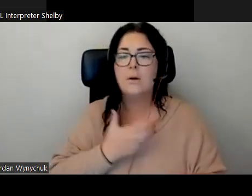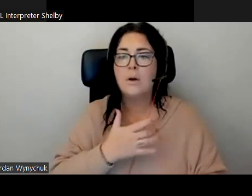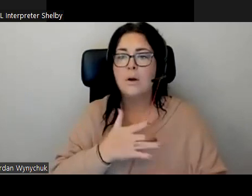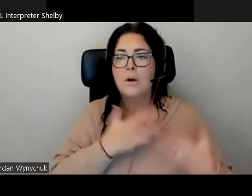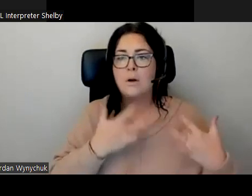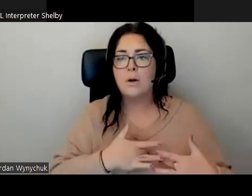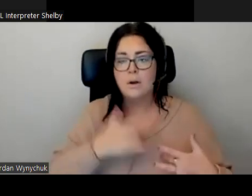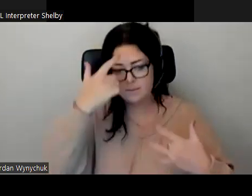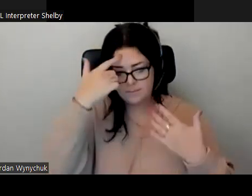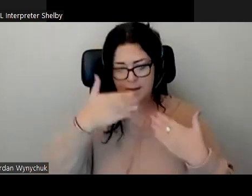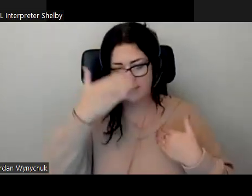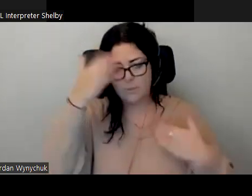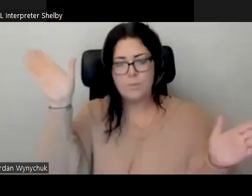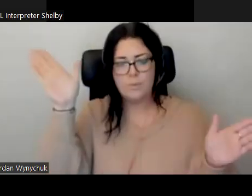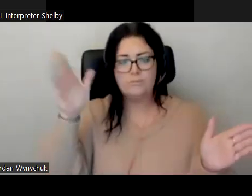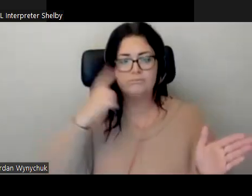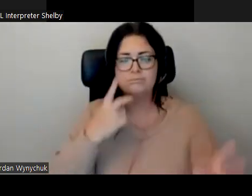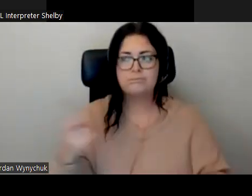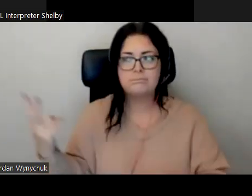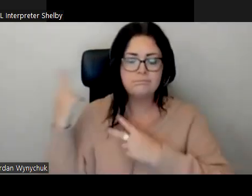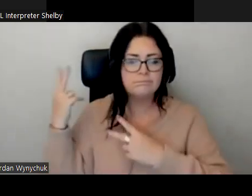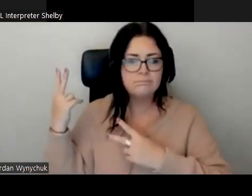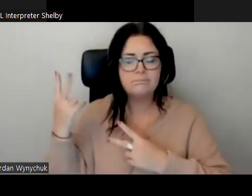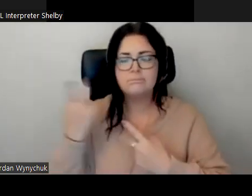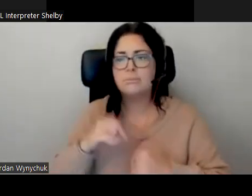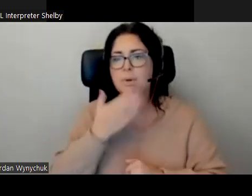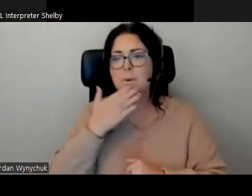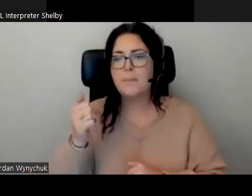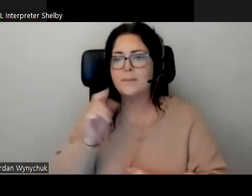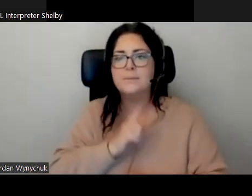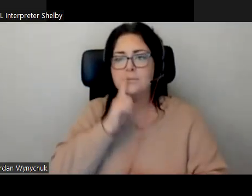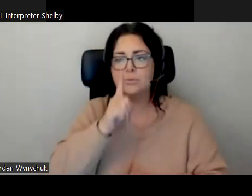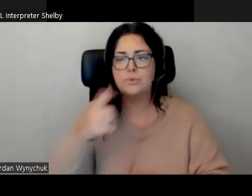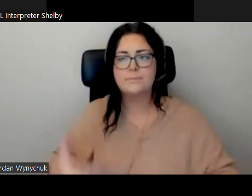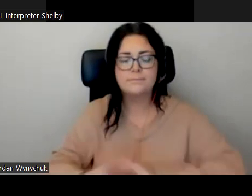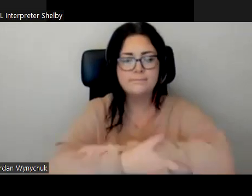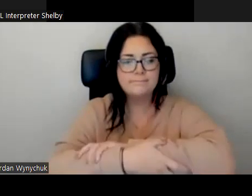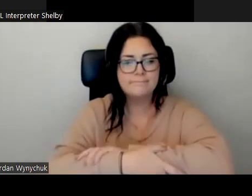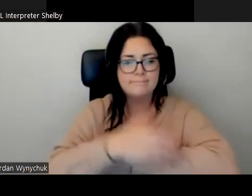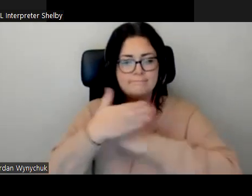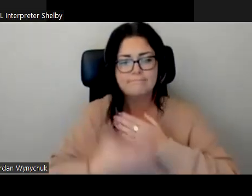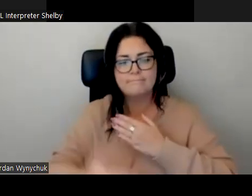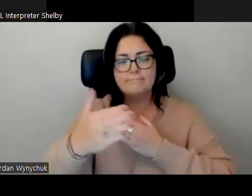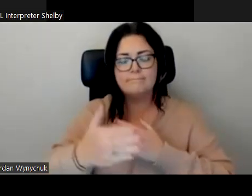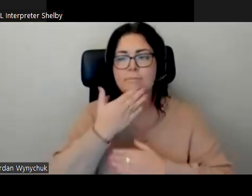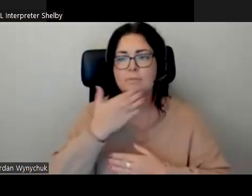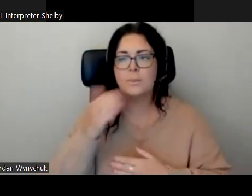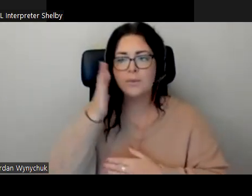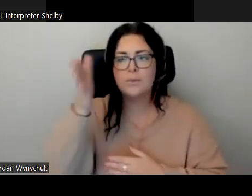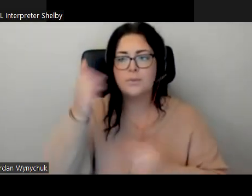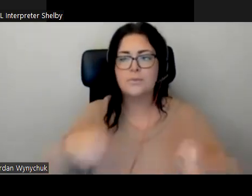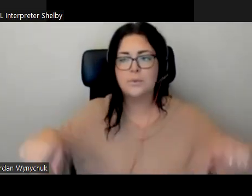we commit ourselves to working in a spirit of truth and reconciliation to make a better future for